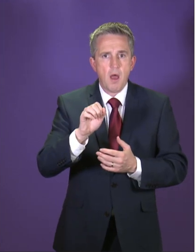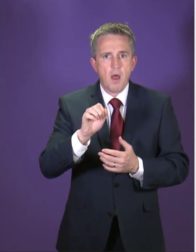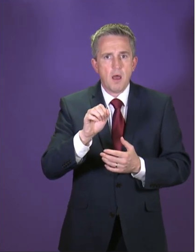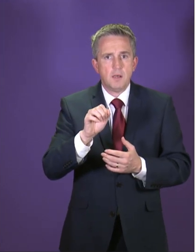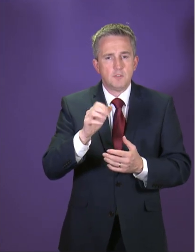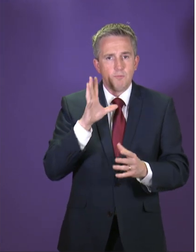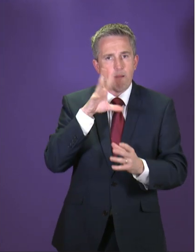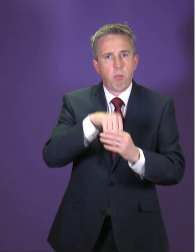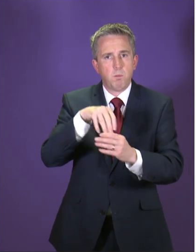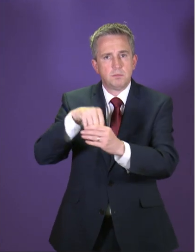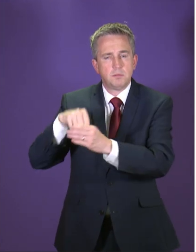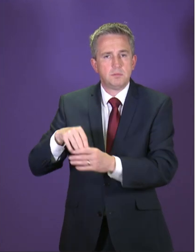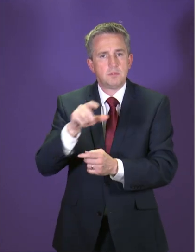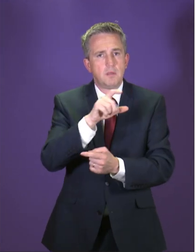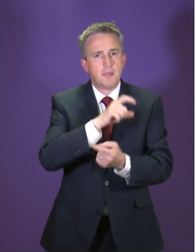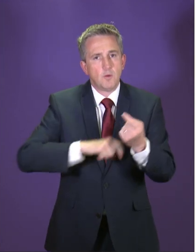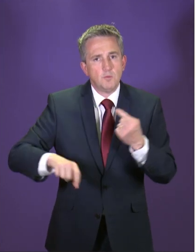how cultural can really